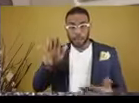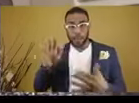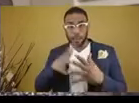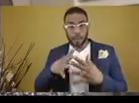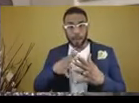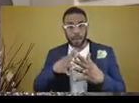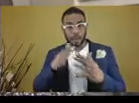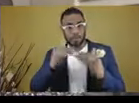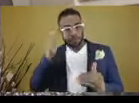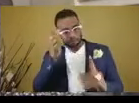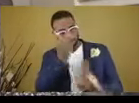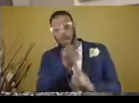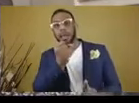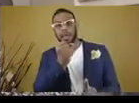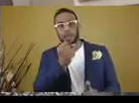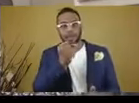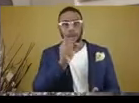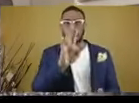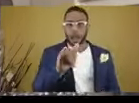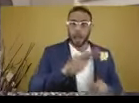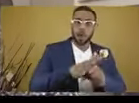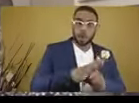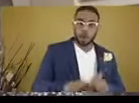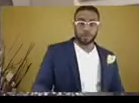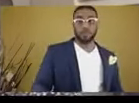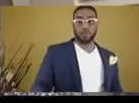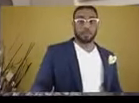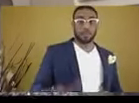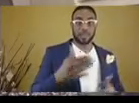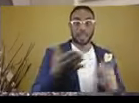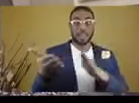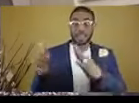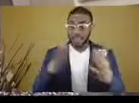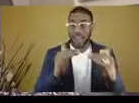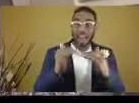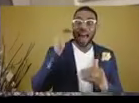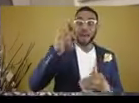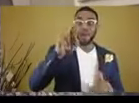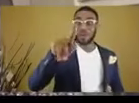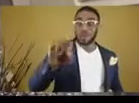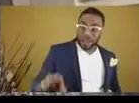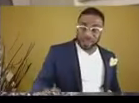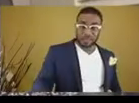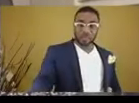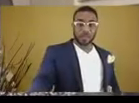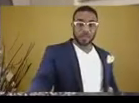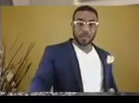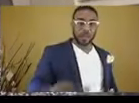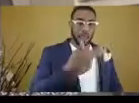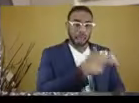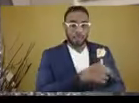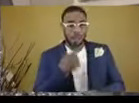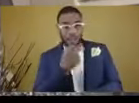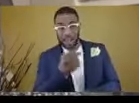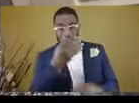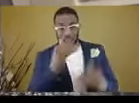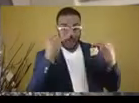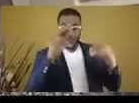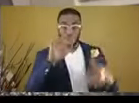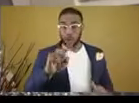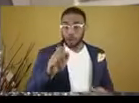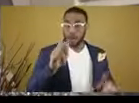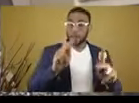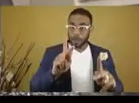impacted by COVID and disproportionately and dying at higher rates, hospitalized at higher rates, people